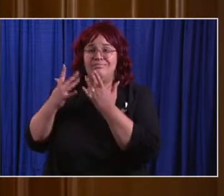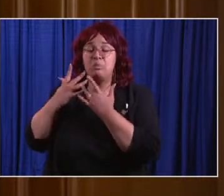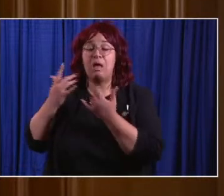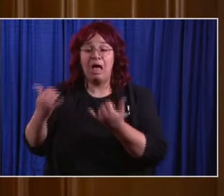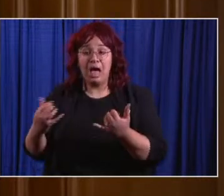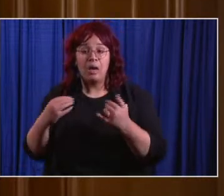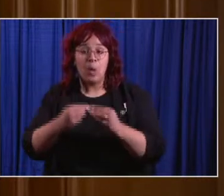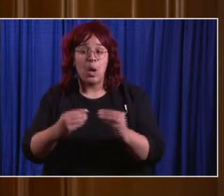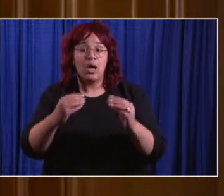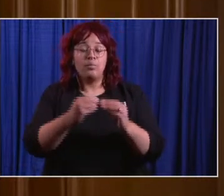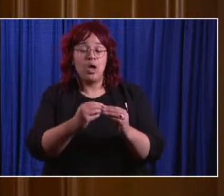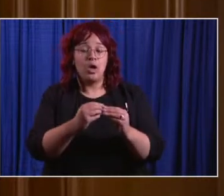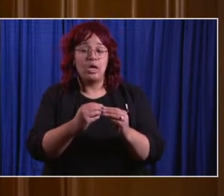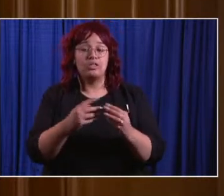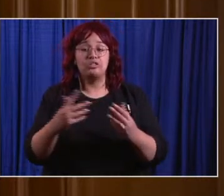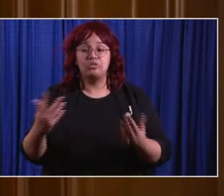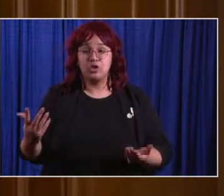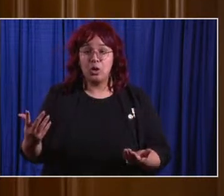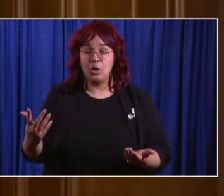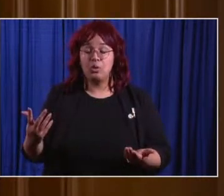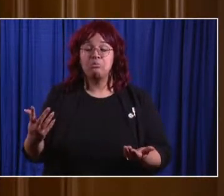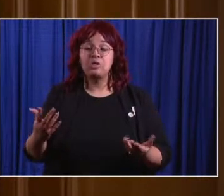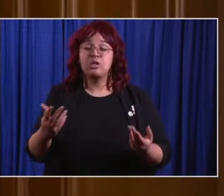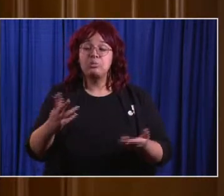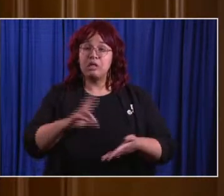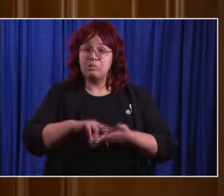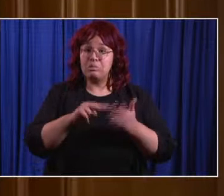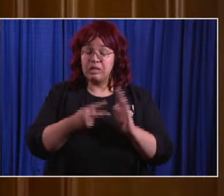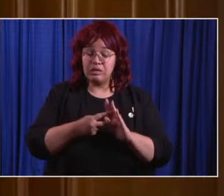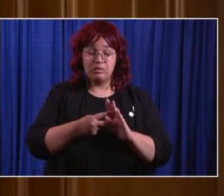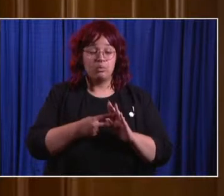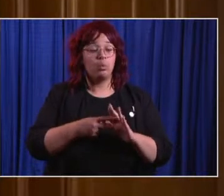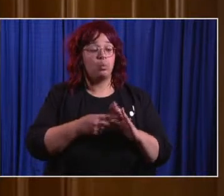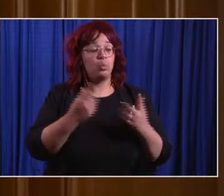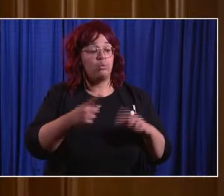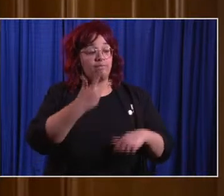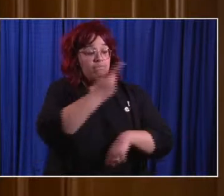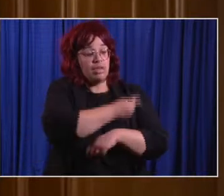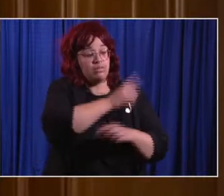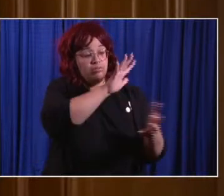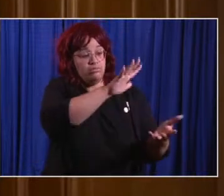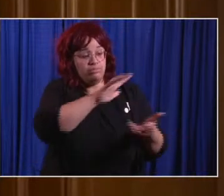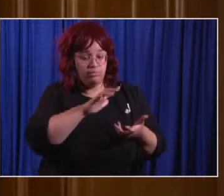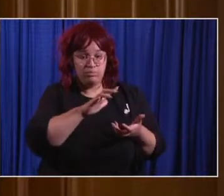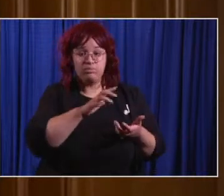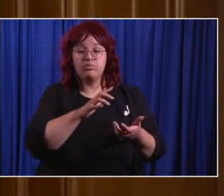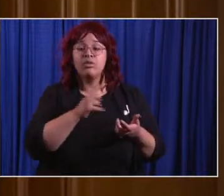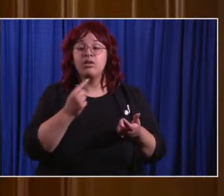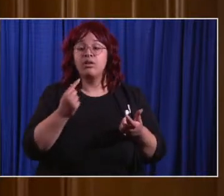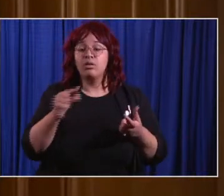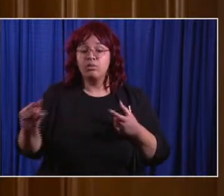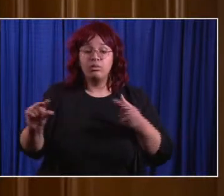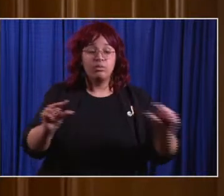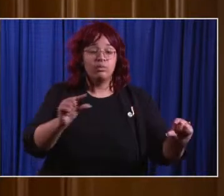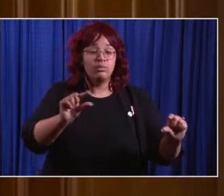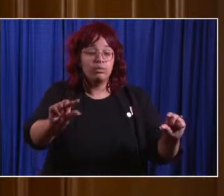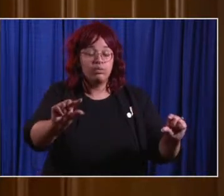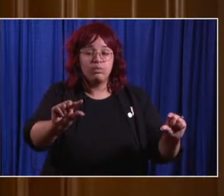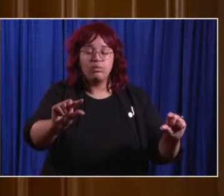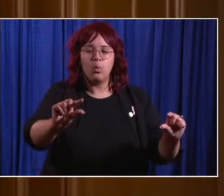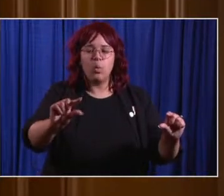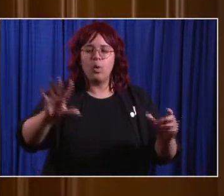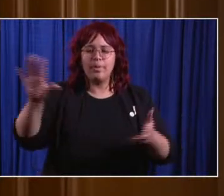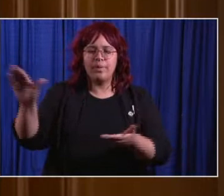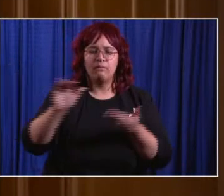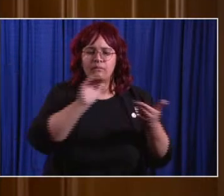vaccine allocation? Could shipments start going elsewhere, possibly? Would we see less vaccine in the state because of this? Yeah,